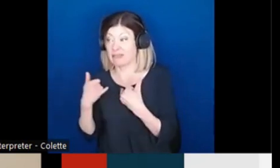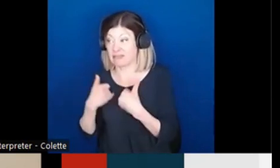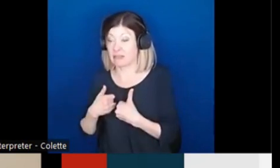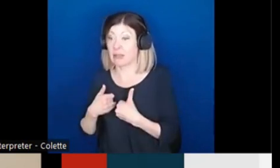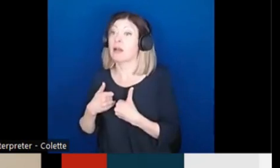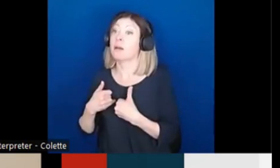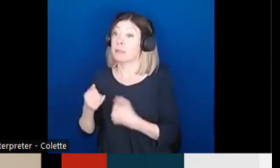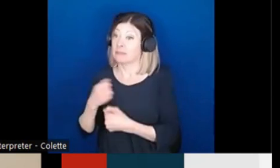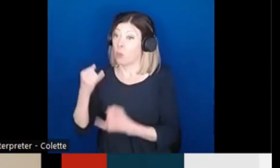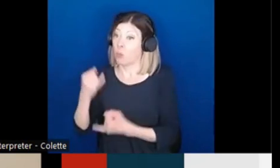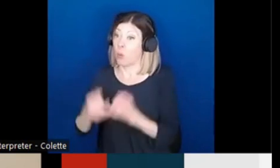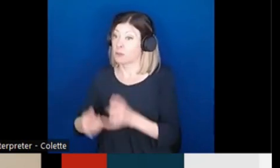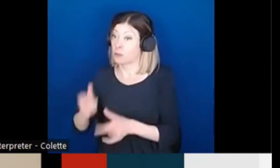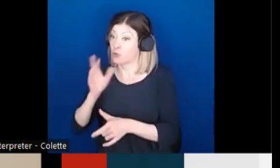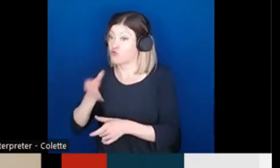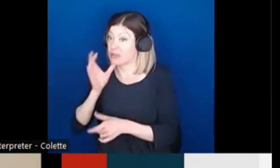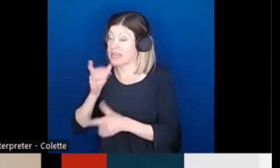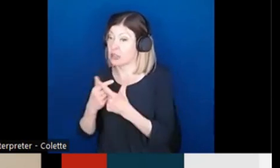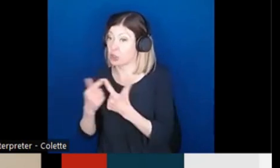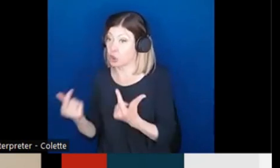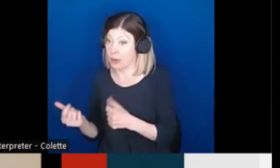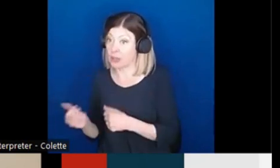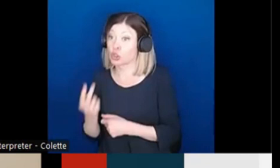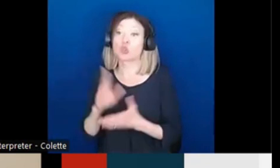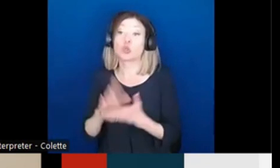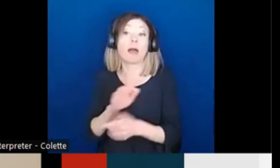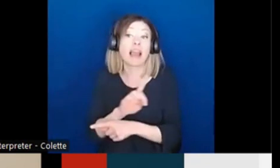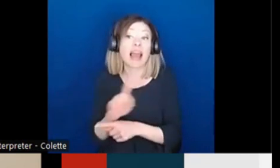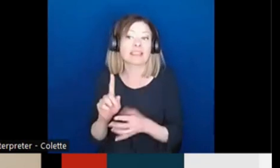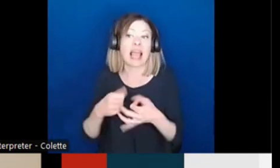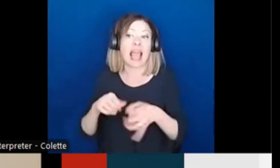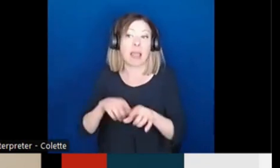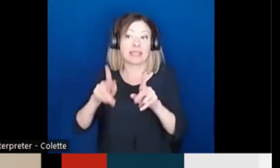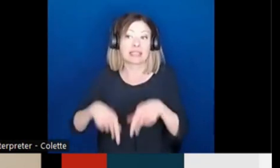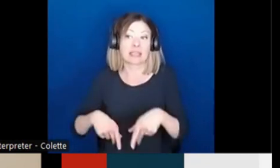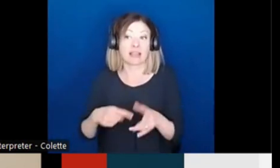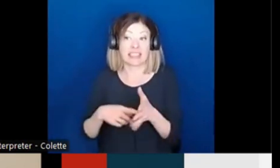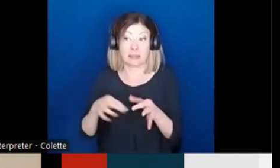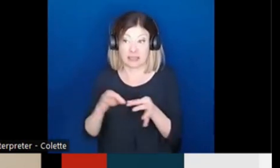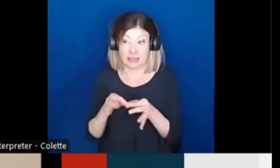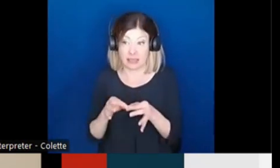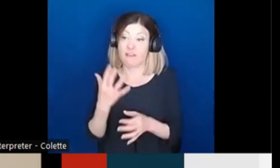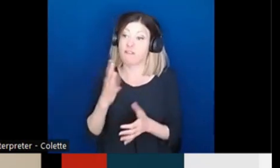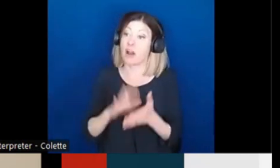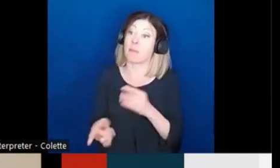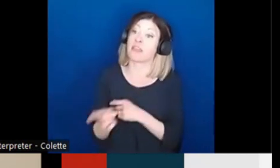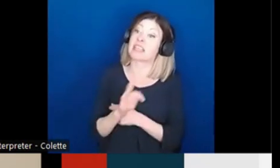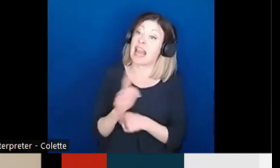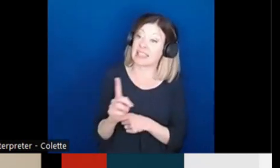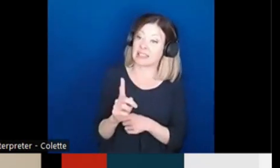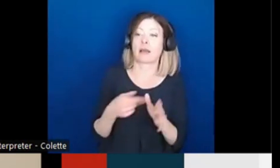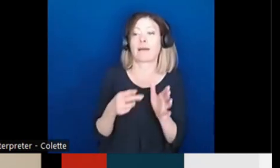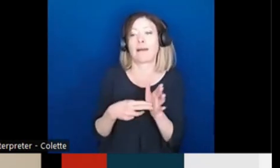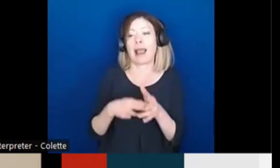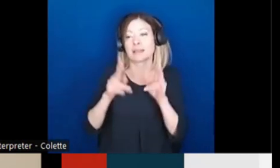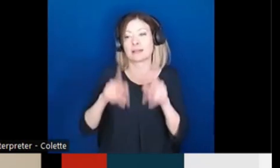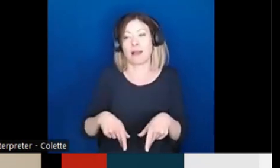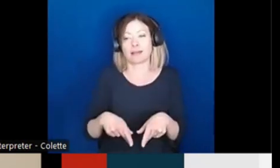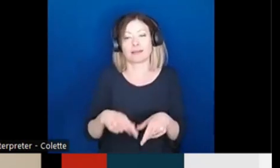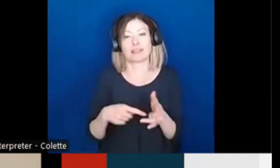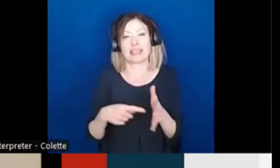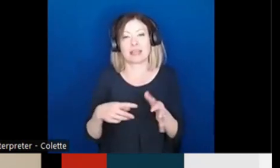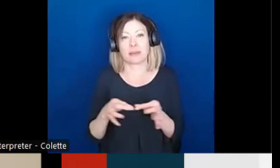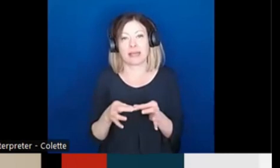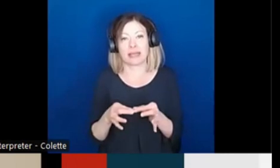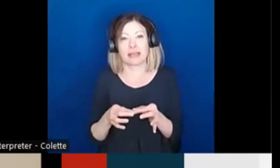Emily died 2 months later of TB, and 5 months later Anne died of TB. So just unimaginably